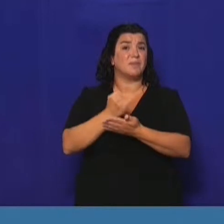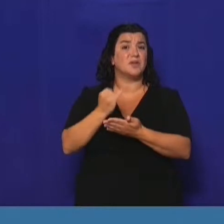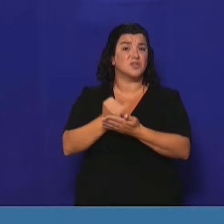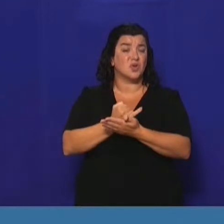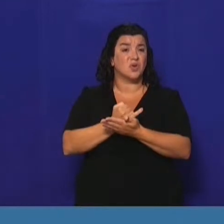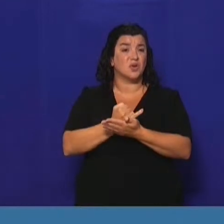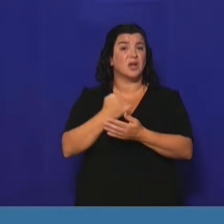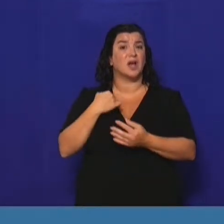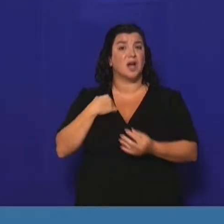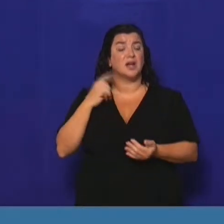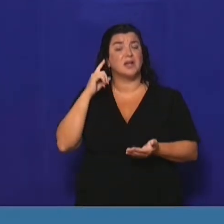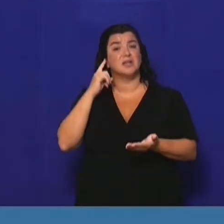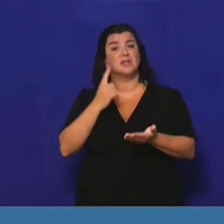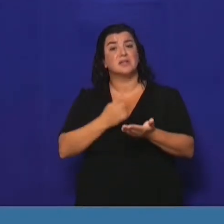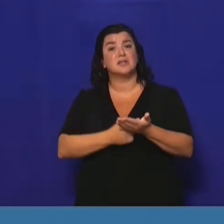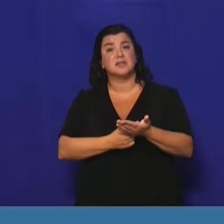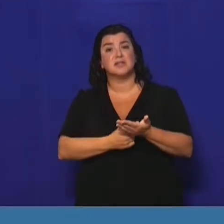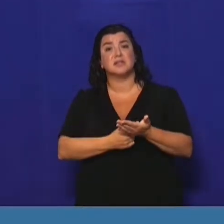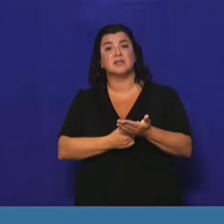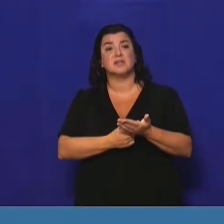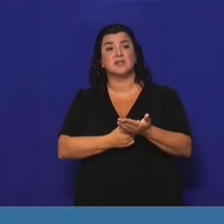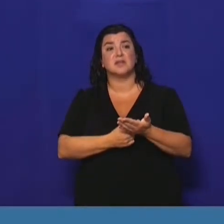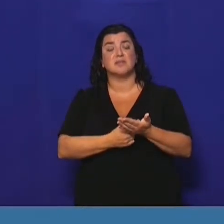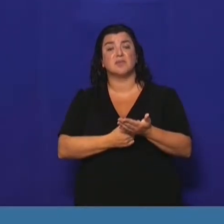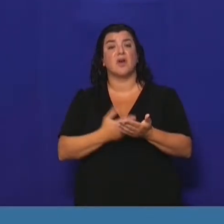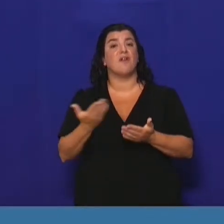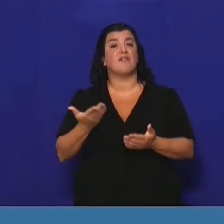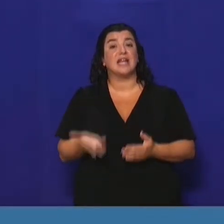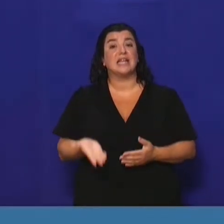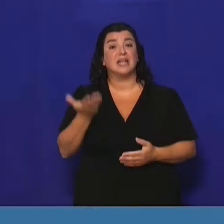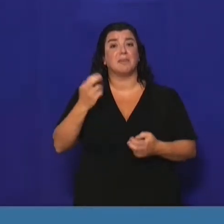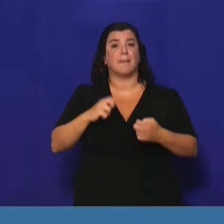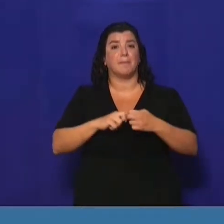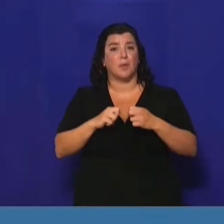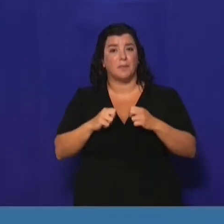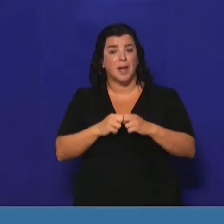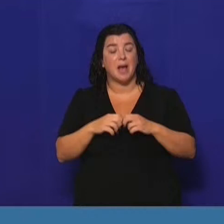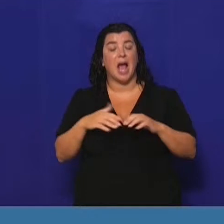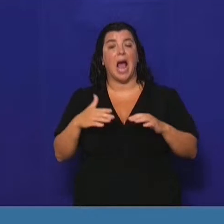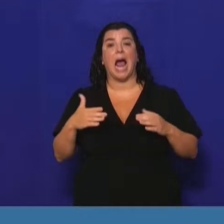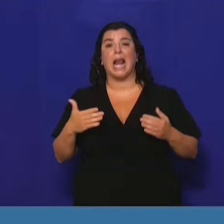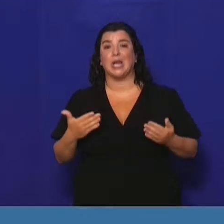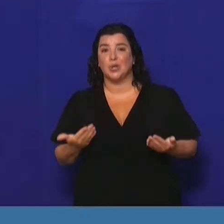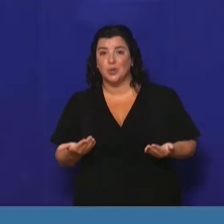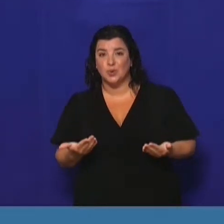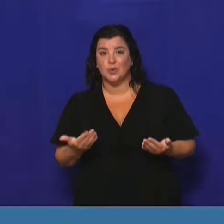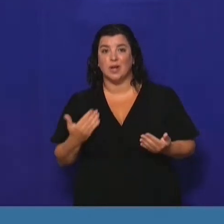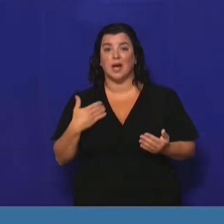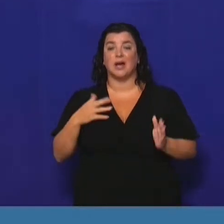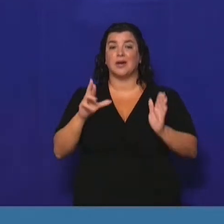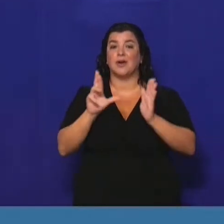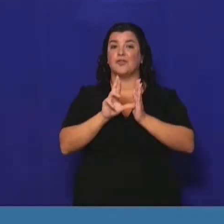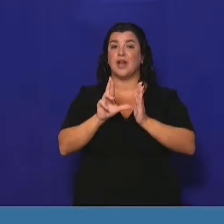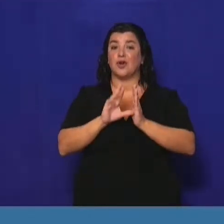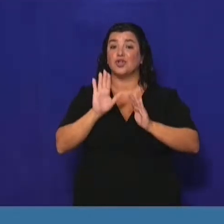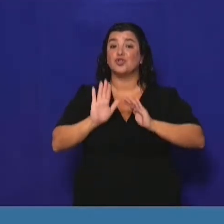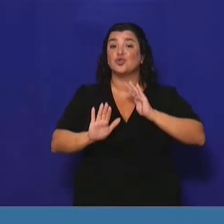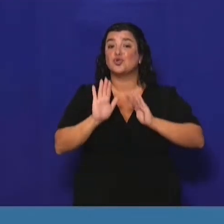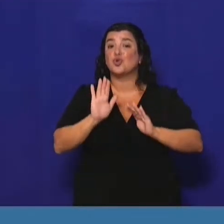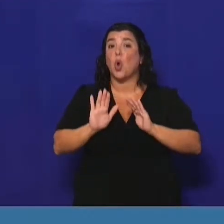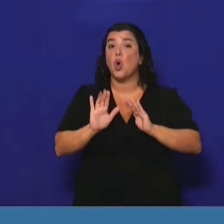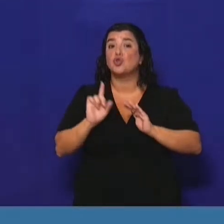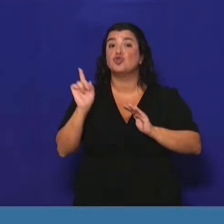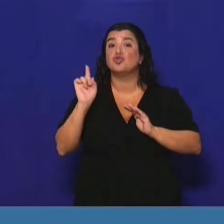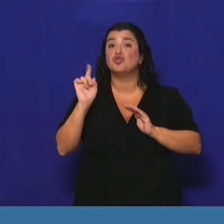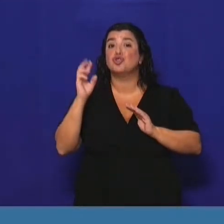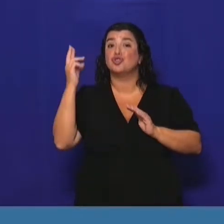enforcement agencies where the real problems lie. And so the measures we institute are always being proportionate